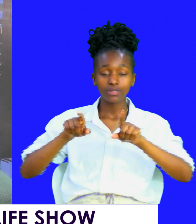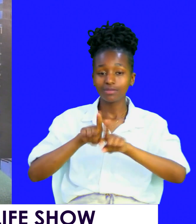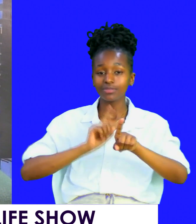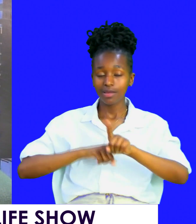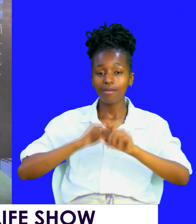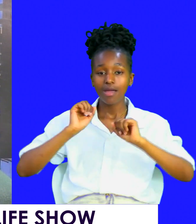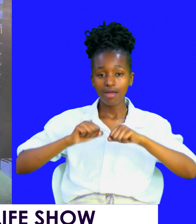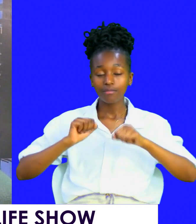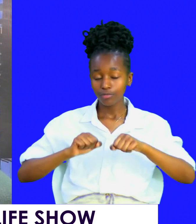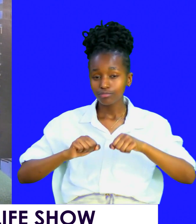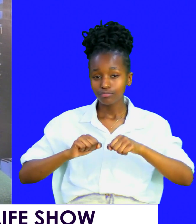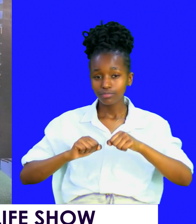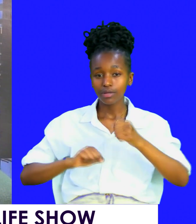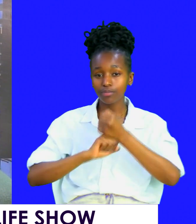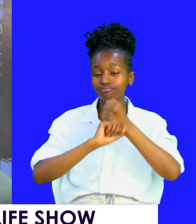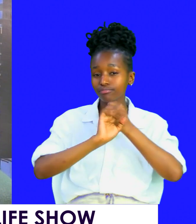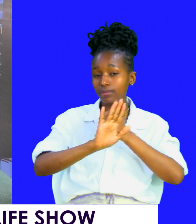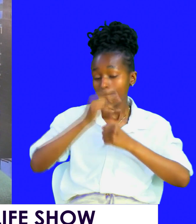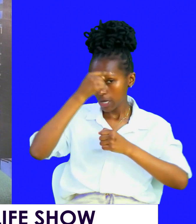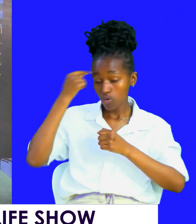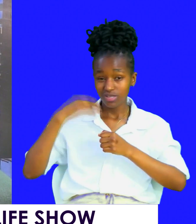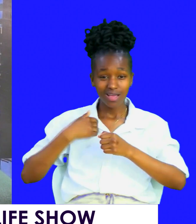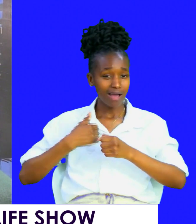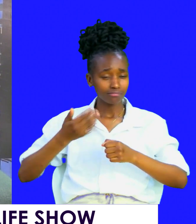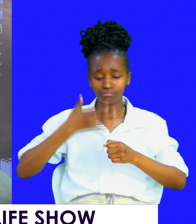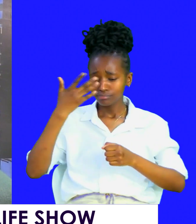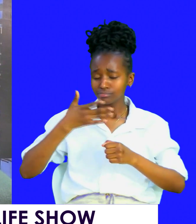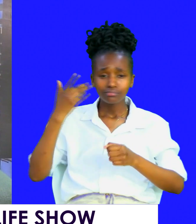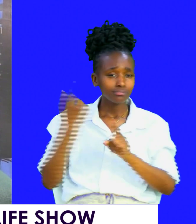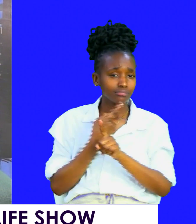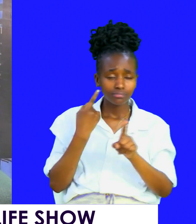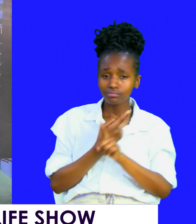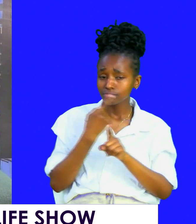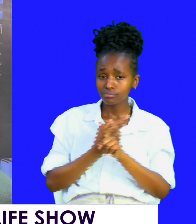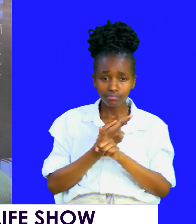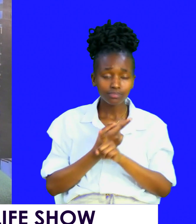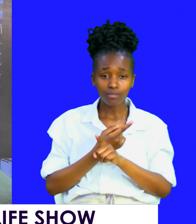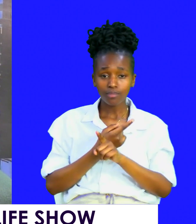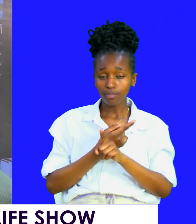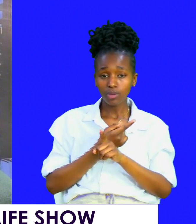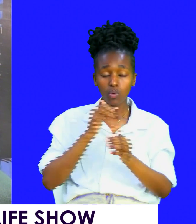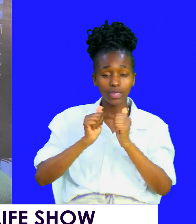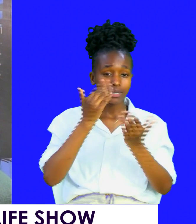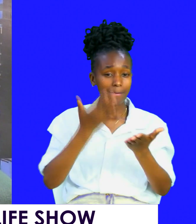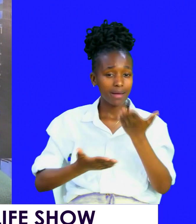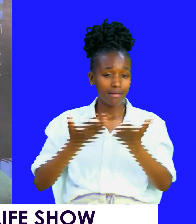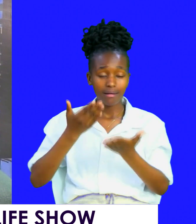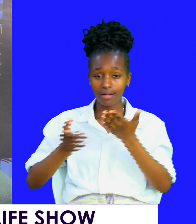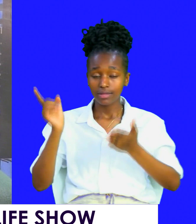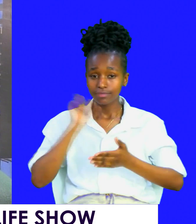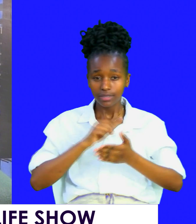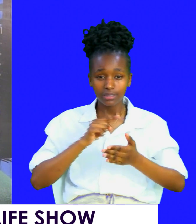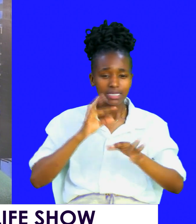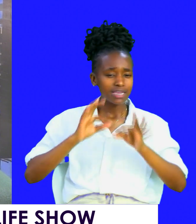This earth has oxygen, nitrogen, carbon monoxide balanced for you. You can make